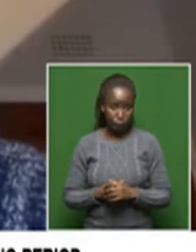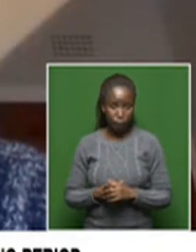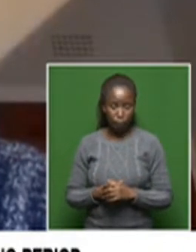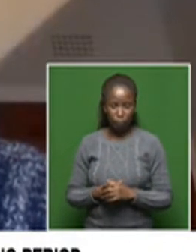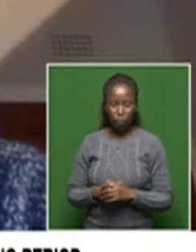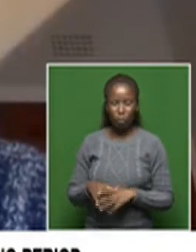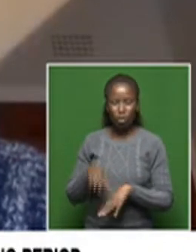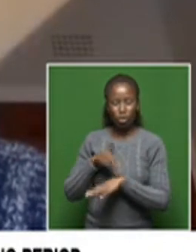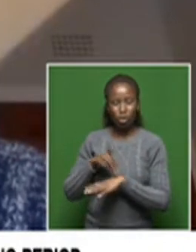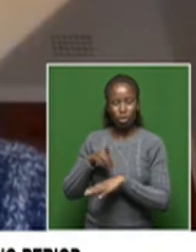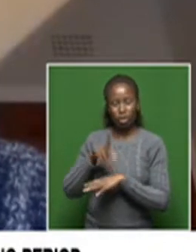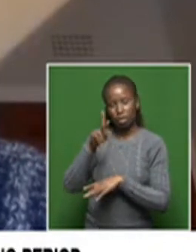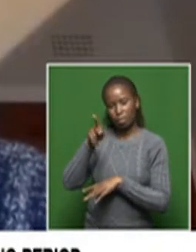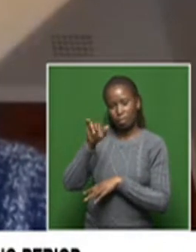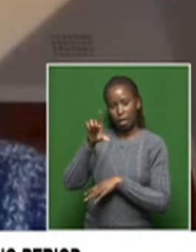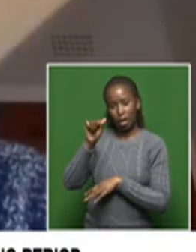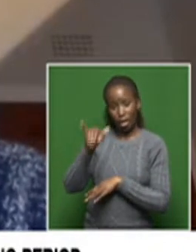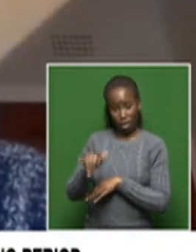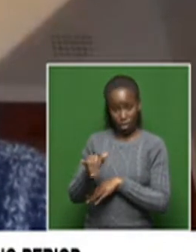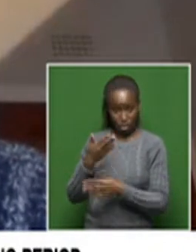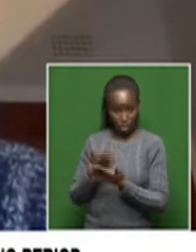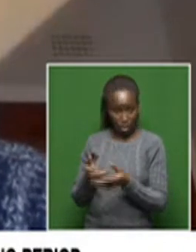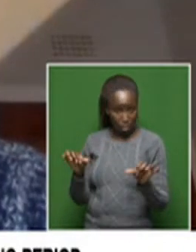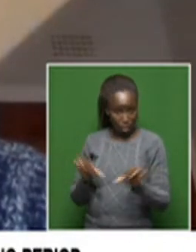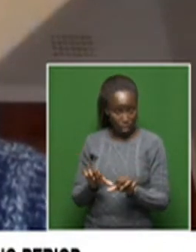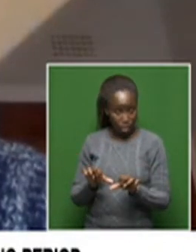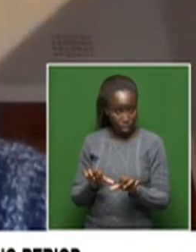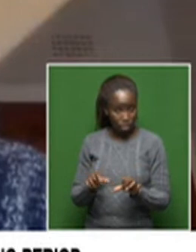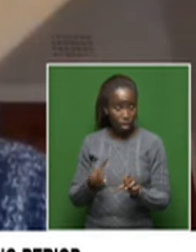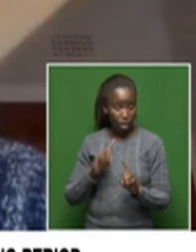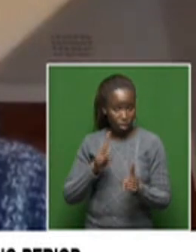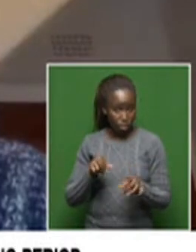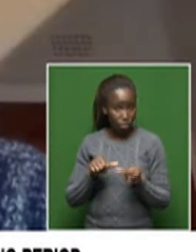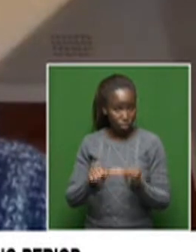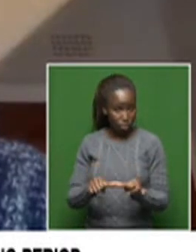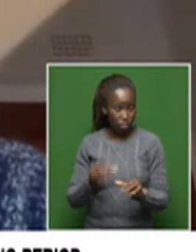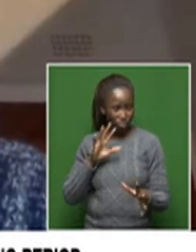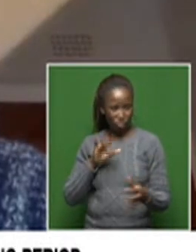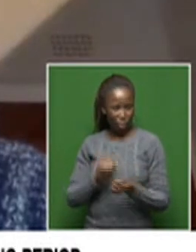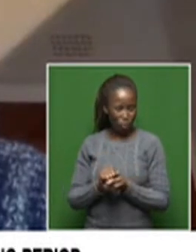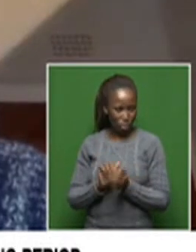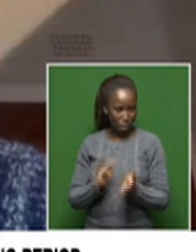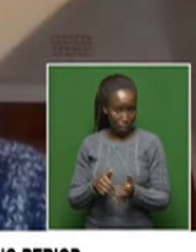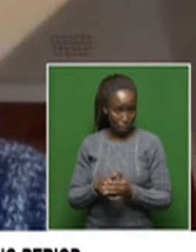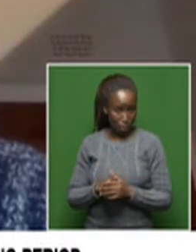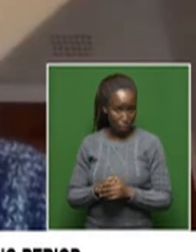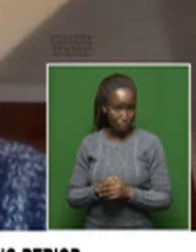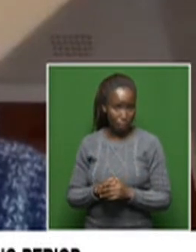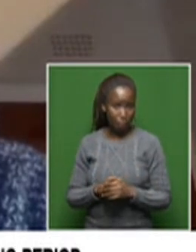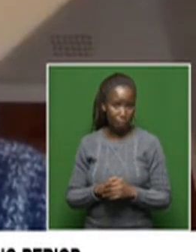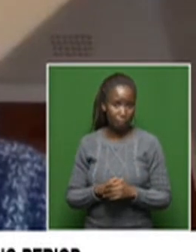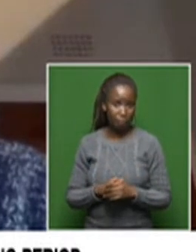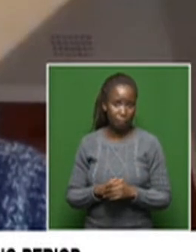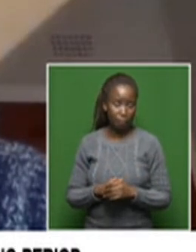Dr. Pillay, are you able to come back to us and just summarize what you said in the end there?